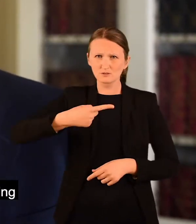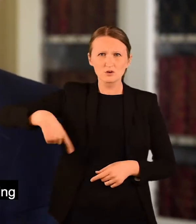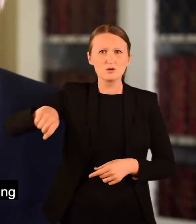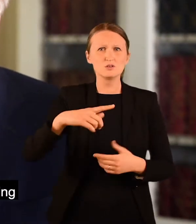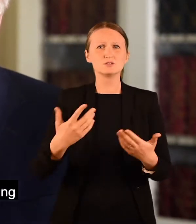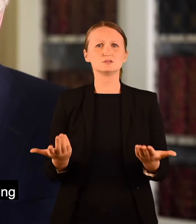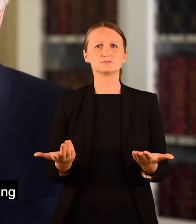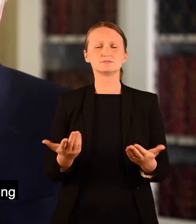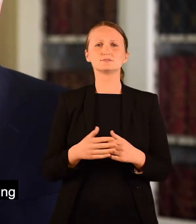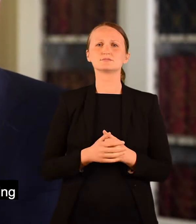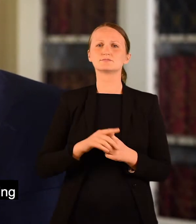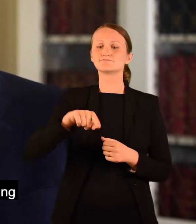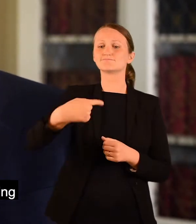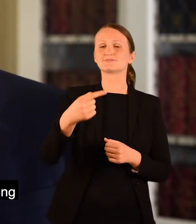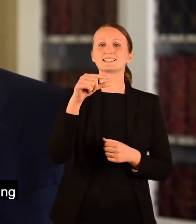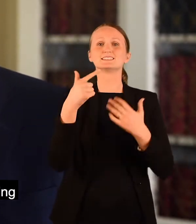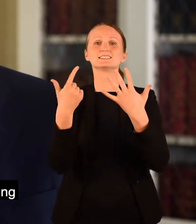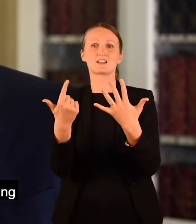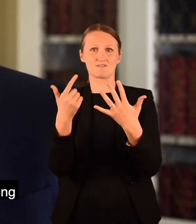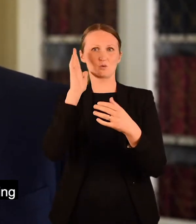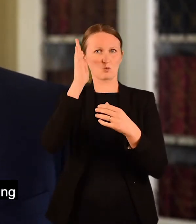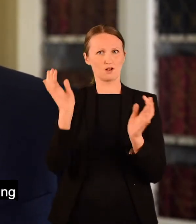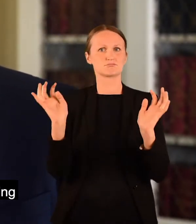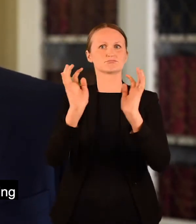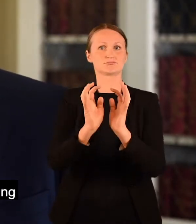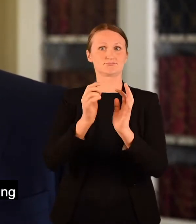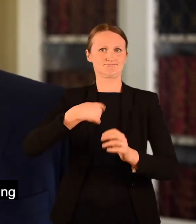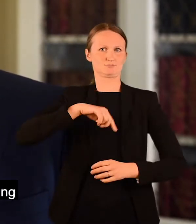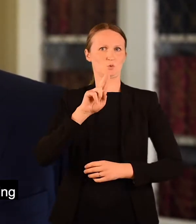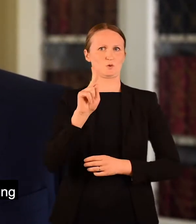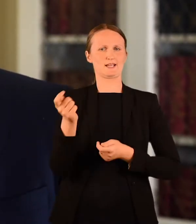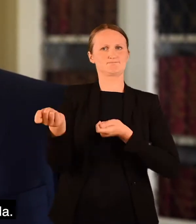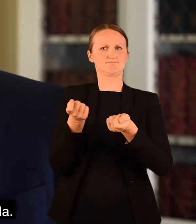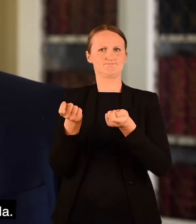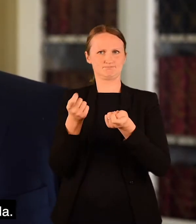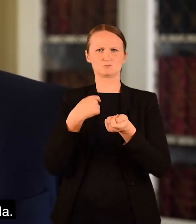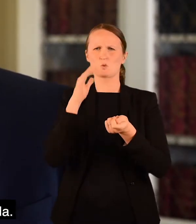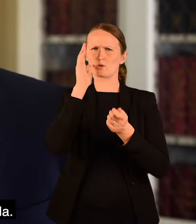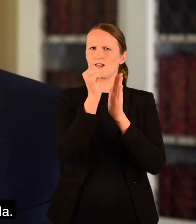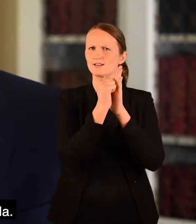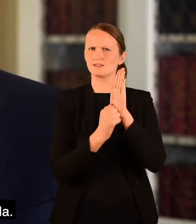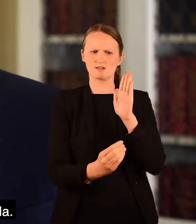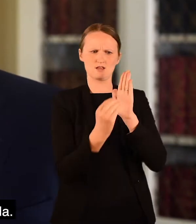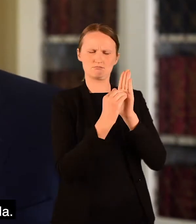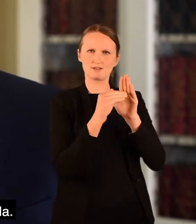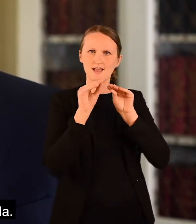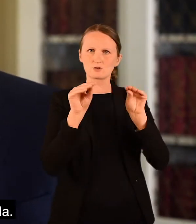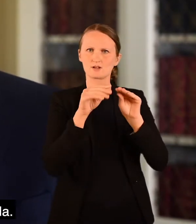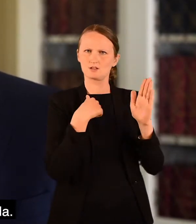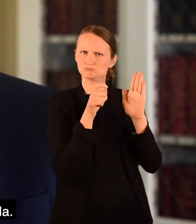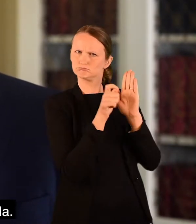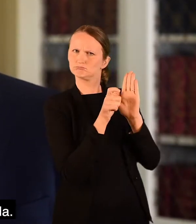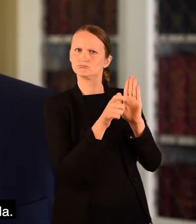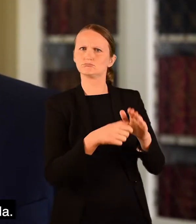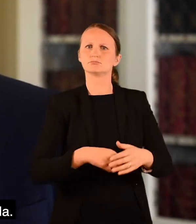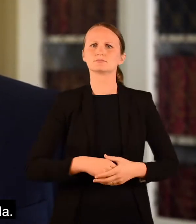one of us. So I'll be using the UK's upcoming presidency of the G7 to keep education firmly